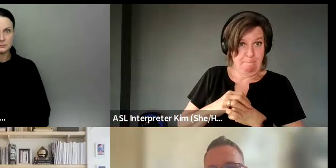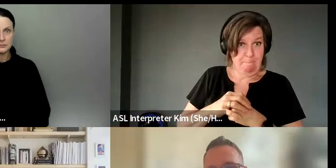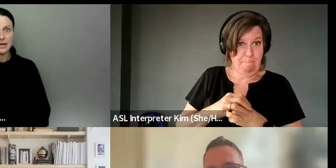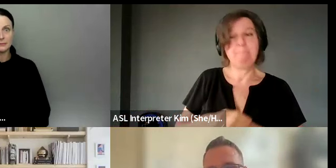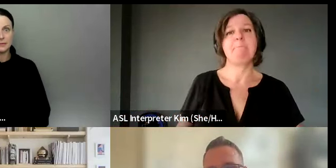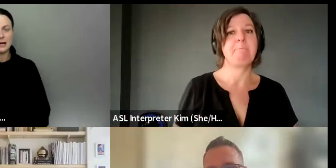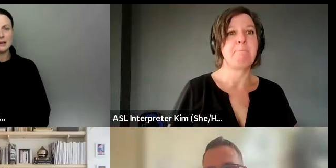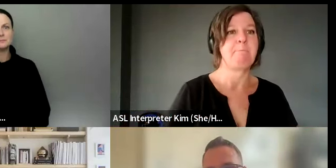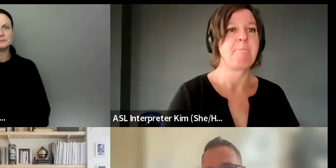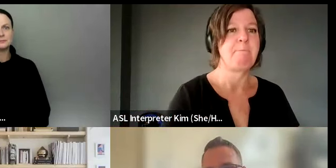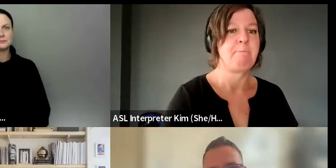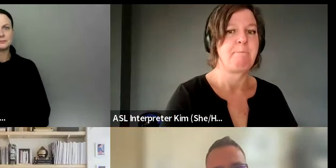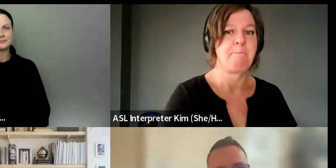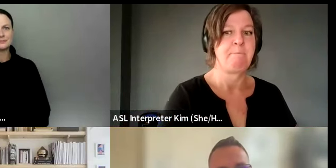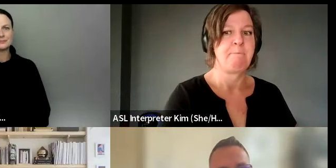Yeah.